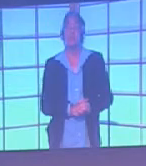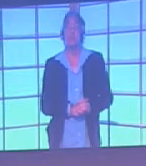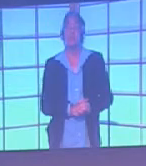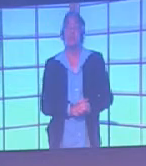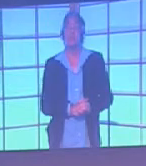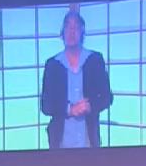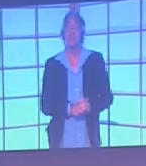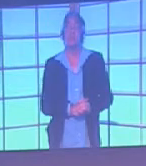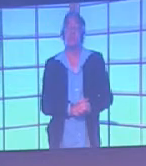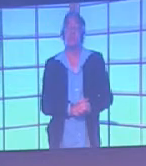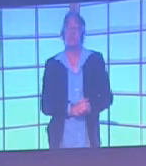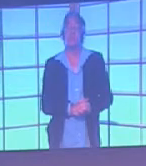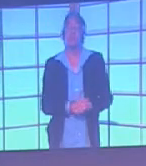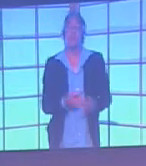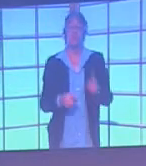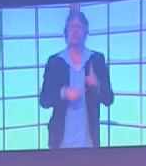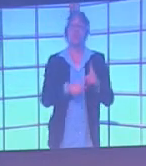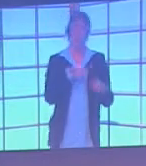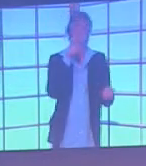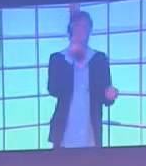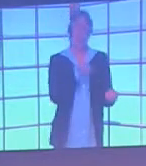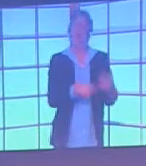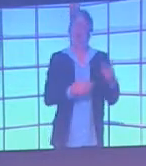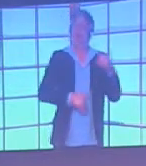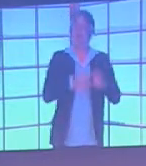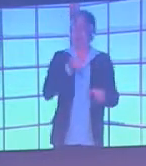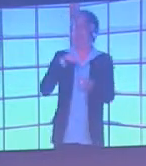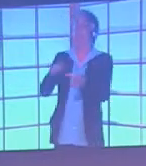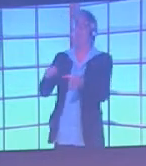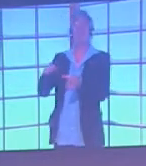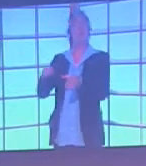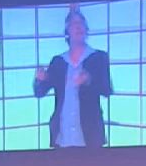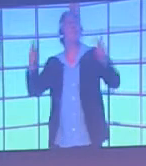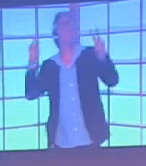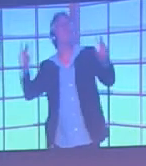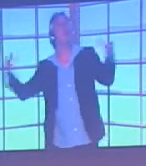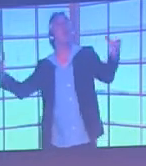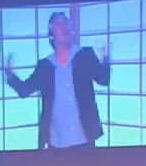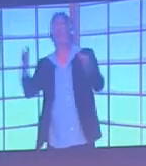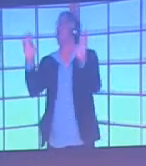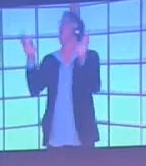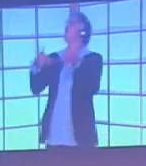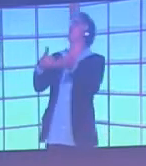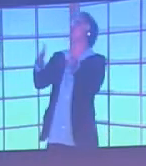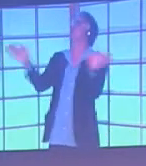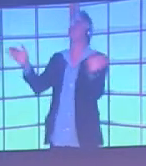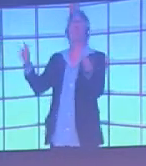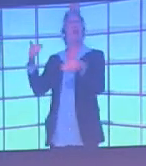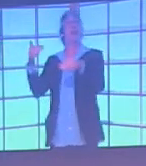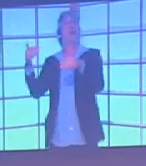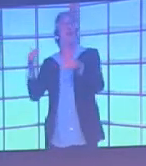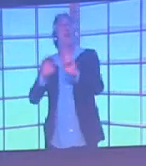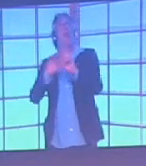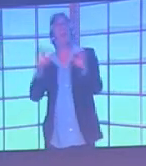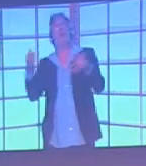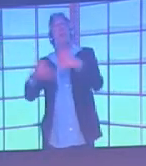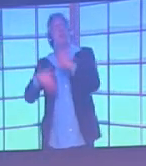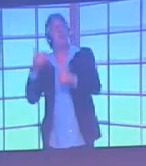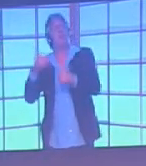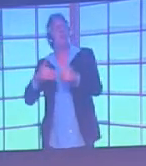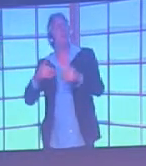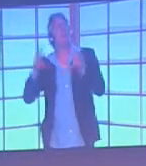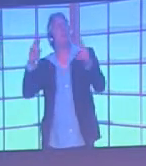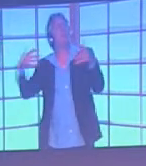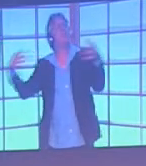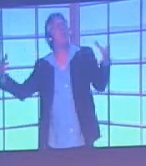on certain funding. And whereas if you're a user-led disabled supporters group, then you have that